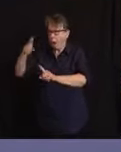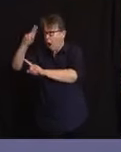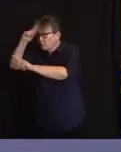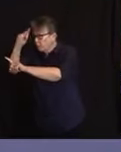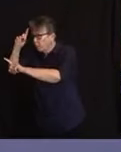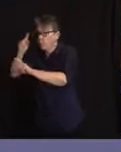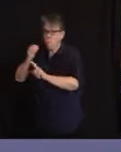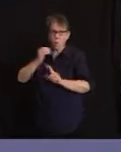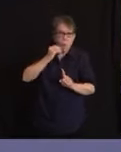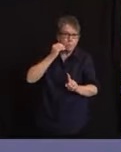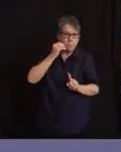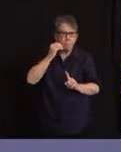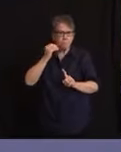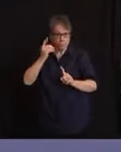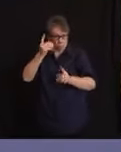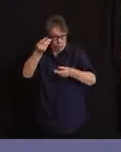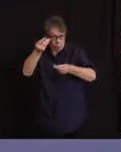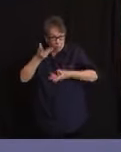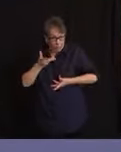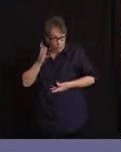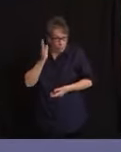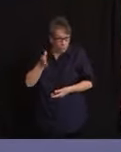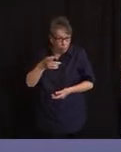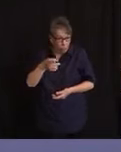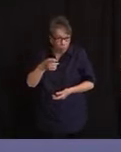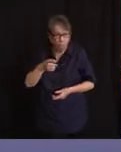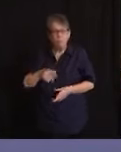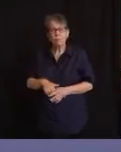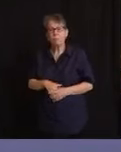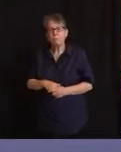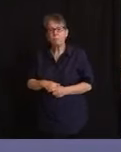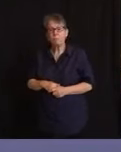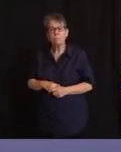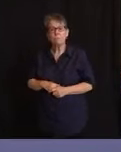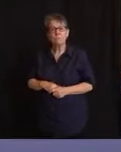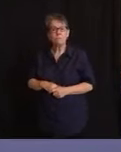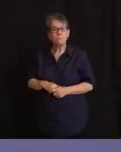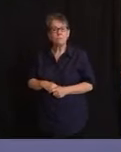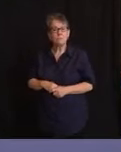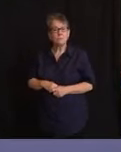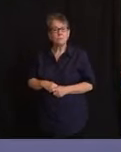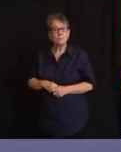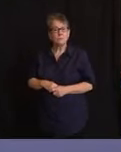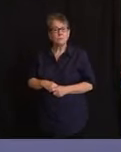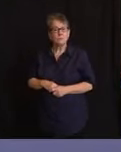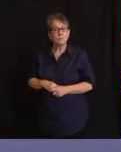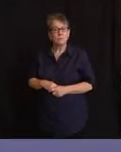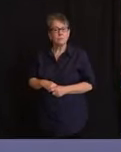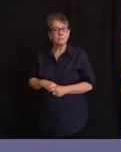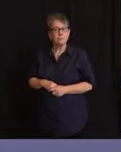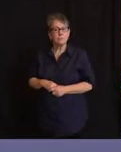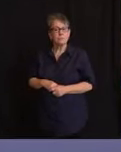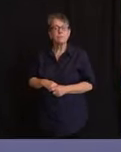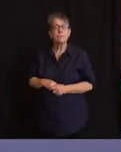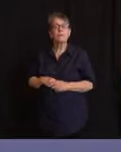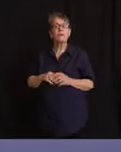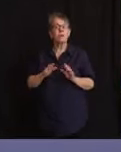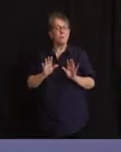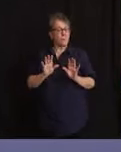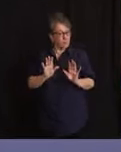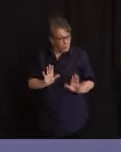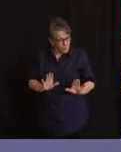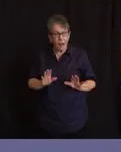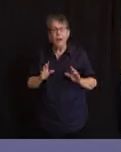both with John and Sam on that? And the extent to which we have the data, we will share it with you. There's nothing we're holding back from you. So let's come back to you on that if we